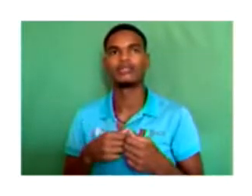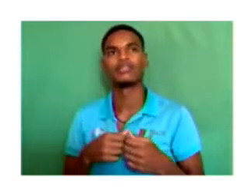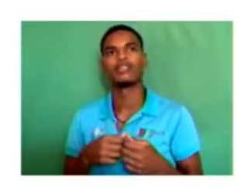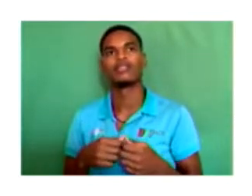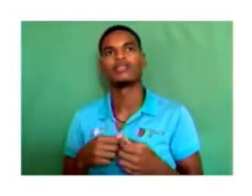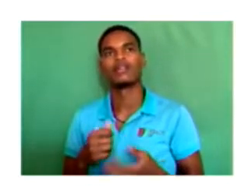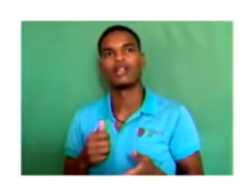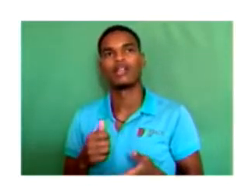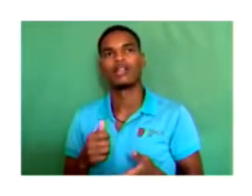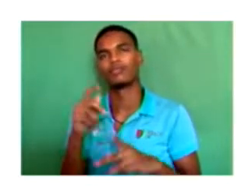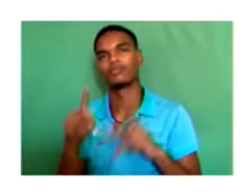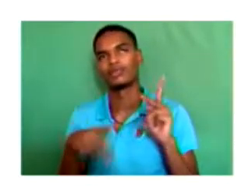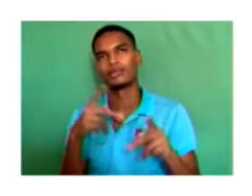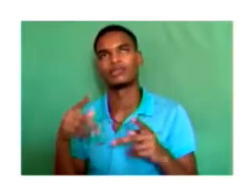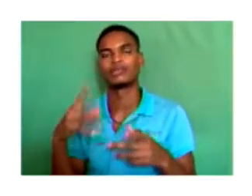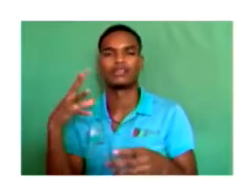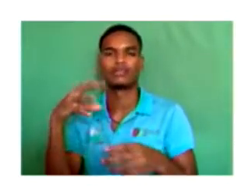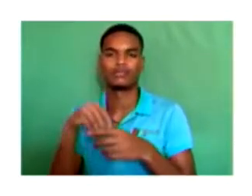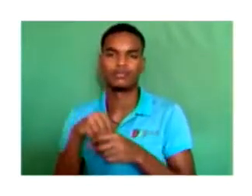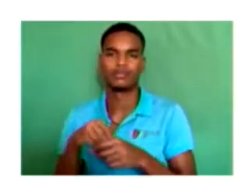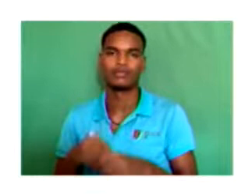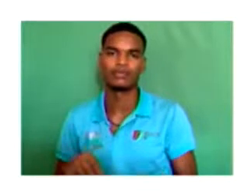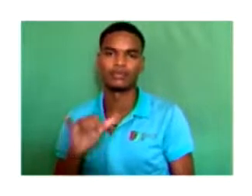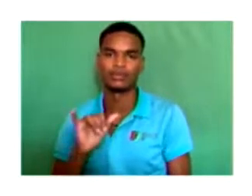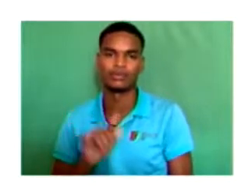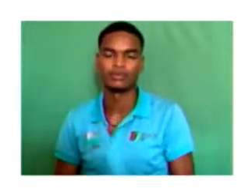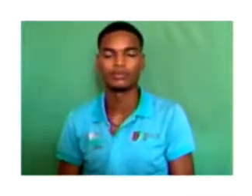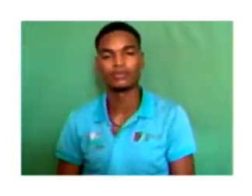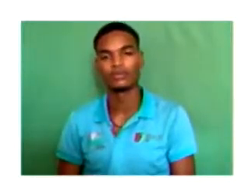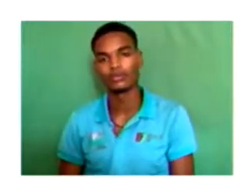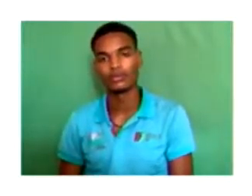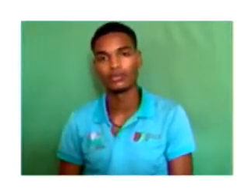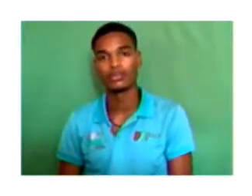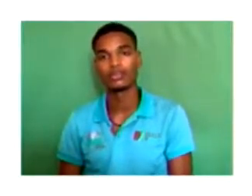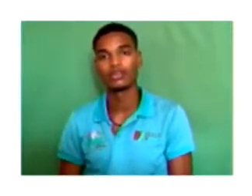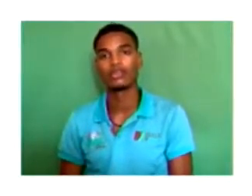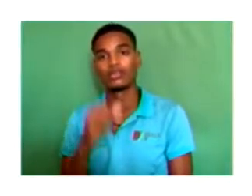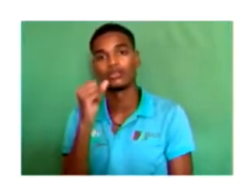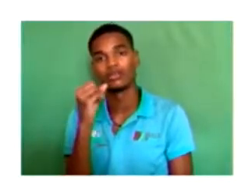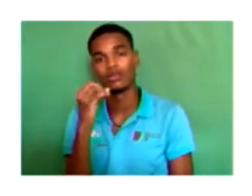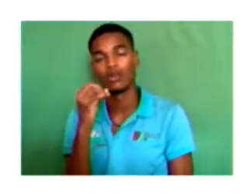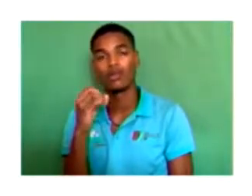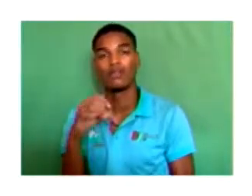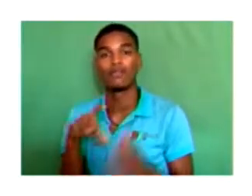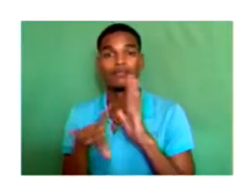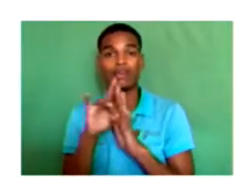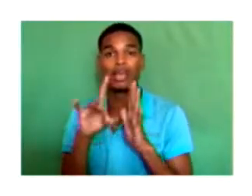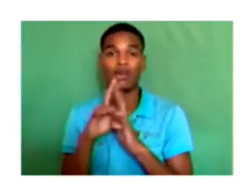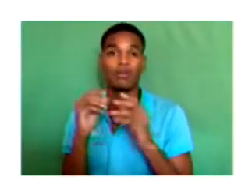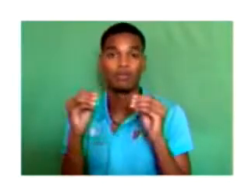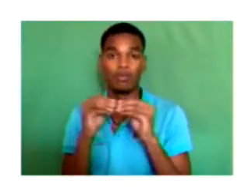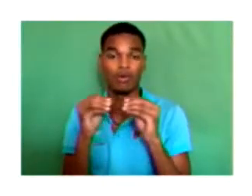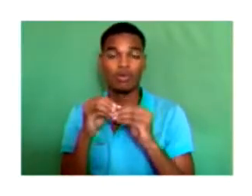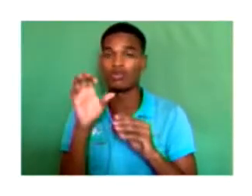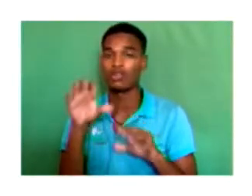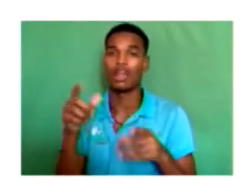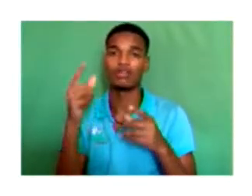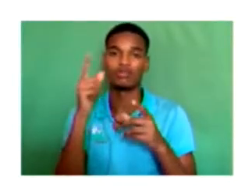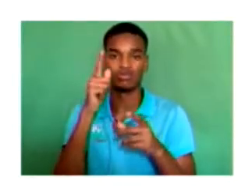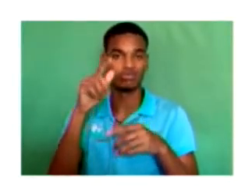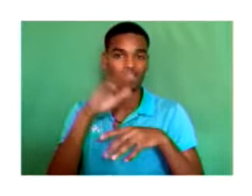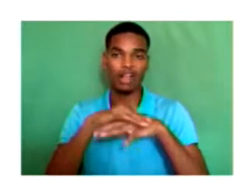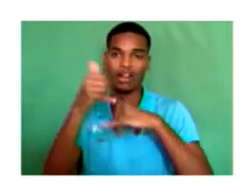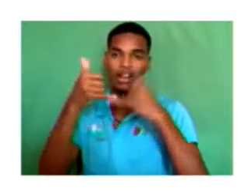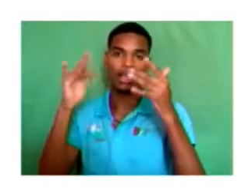that market. So to find out more, come to our pages. Watch Next